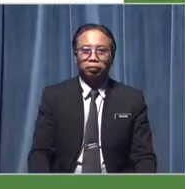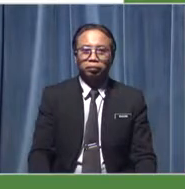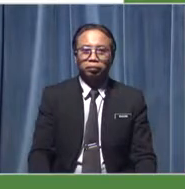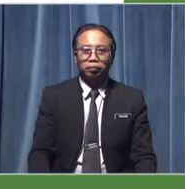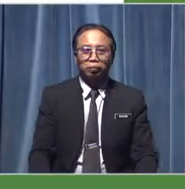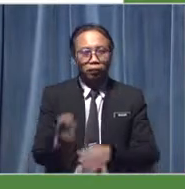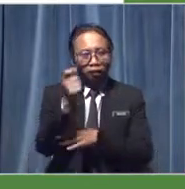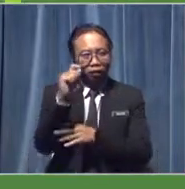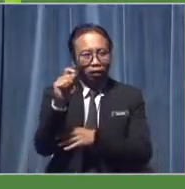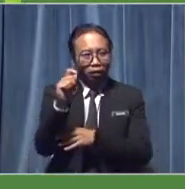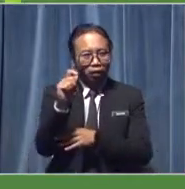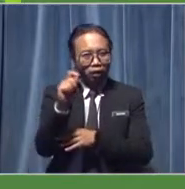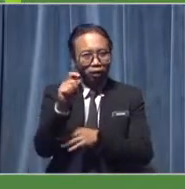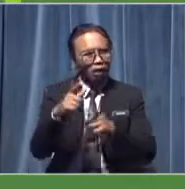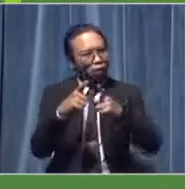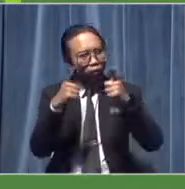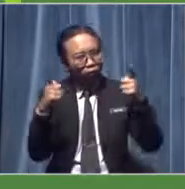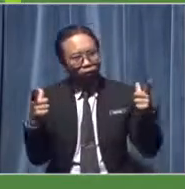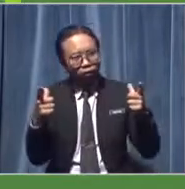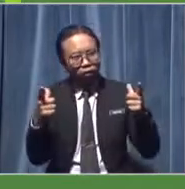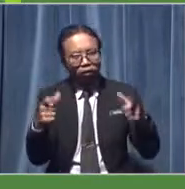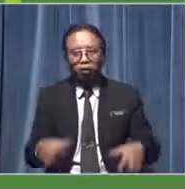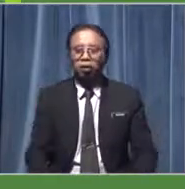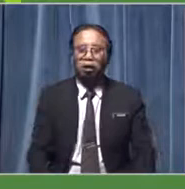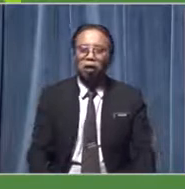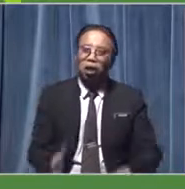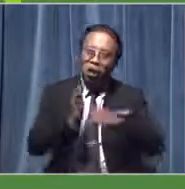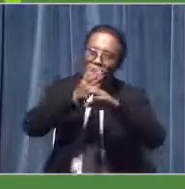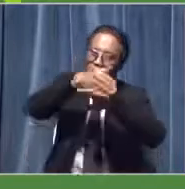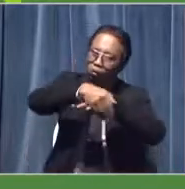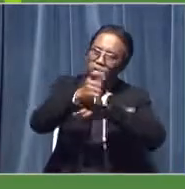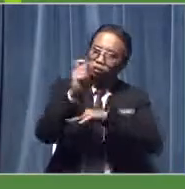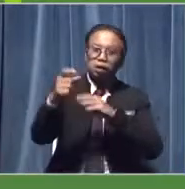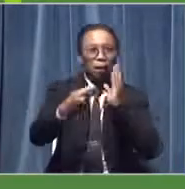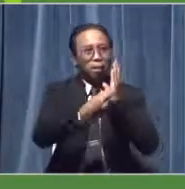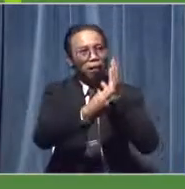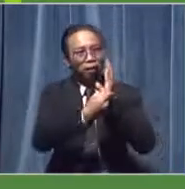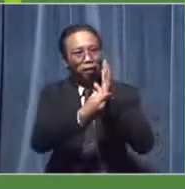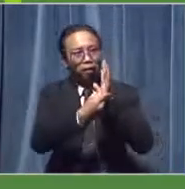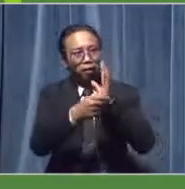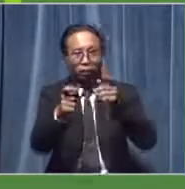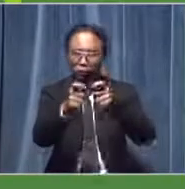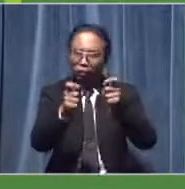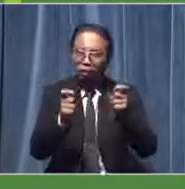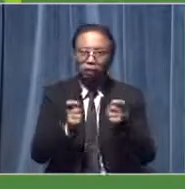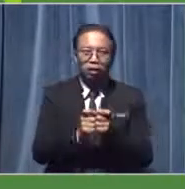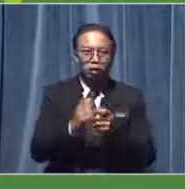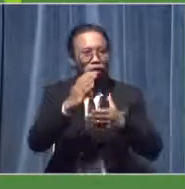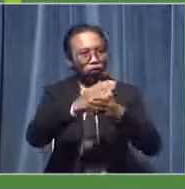The potential difference delta V across the battery terminals is